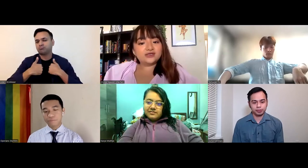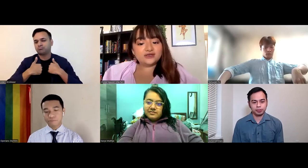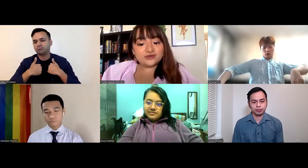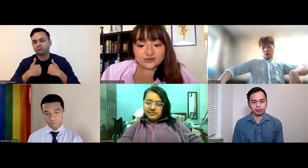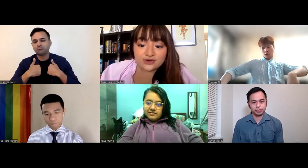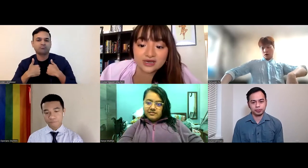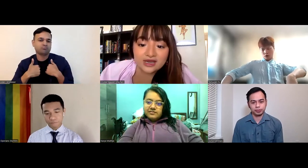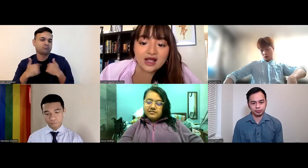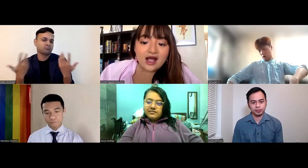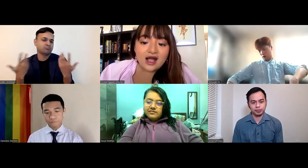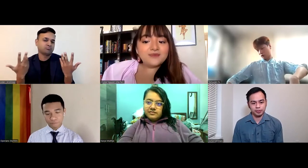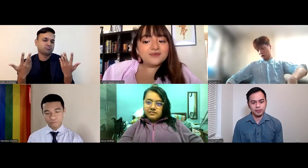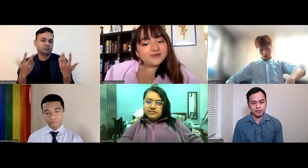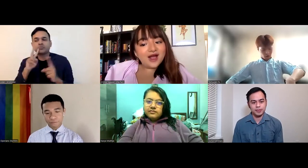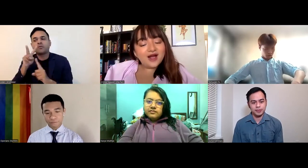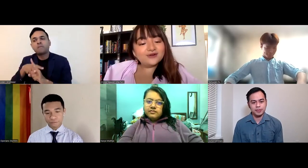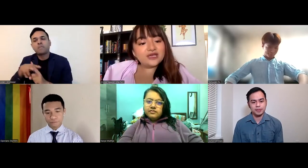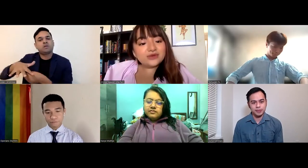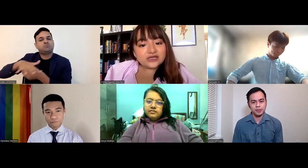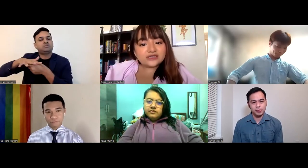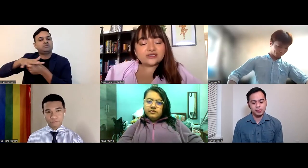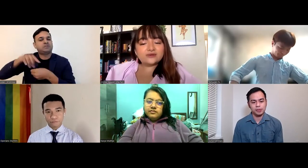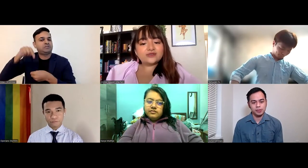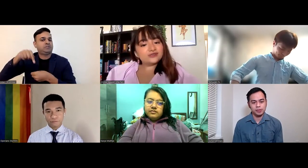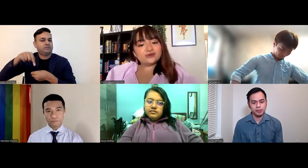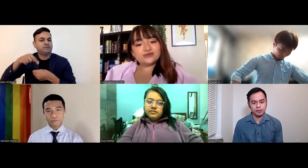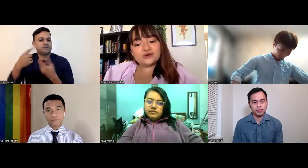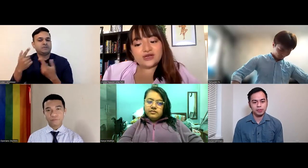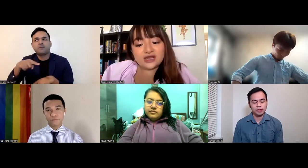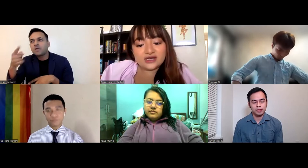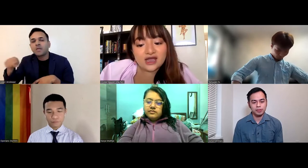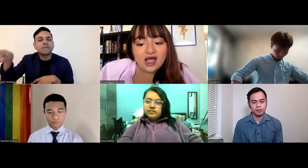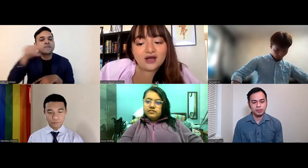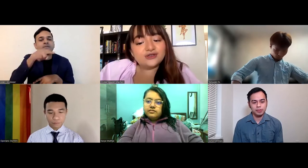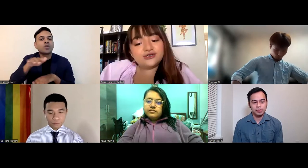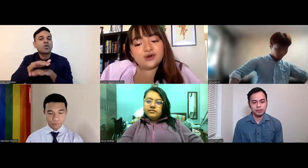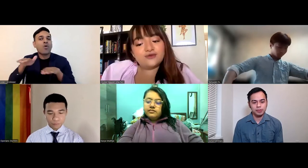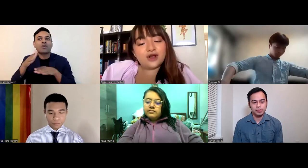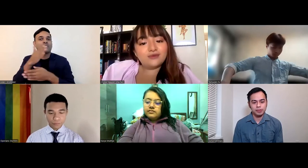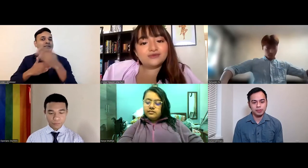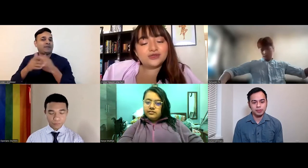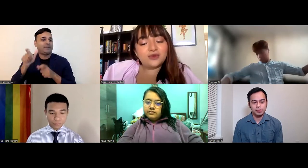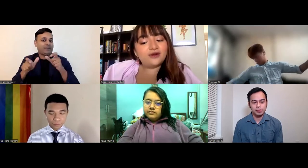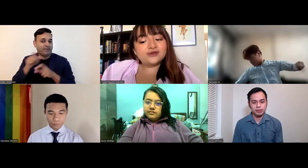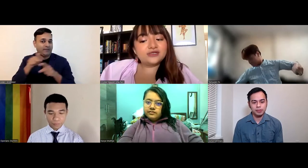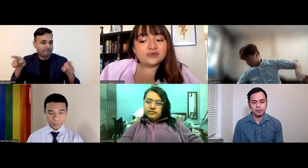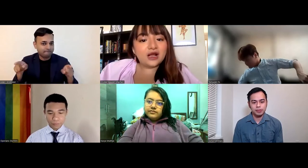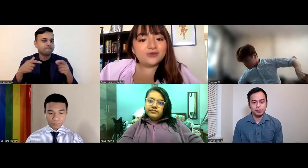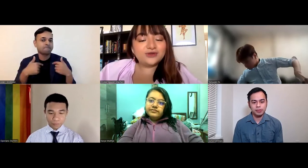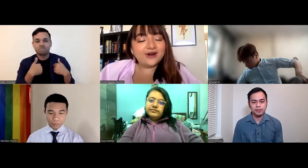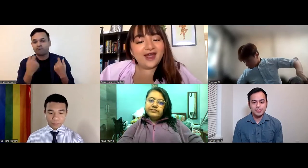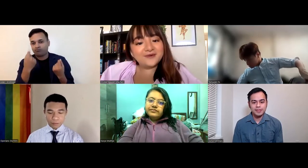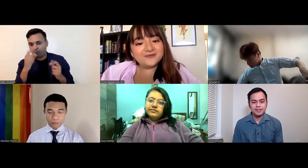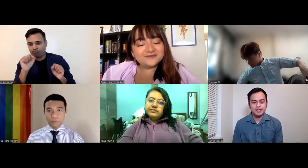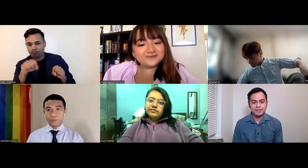relate to your story. What about Timilin? What's your story and how did you overcome your barriers to become who